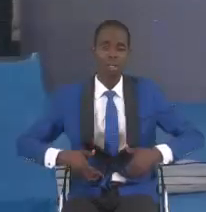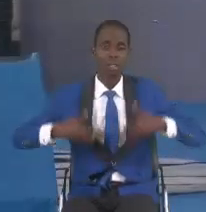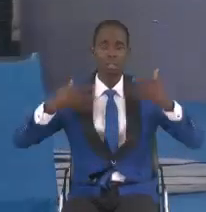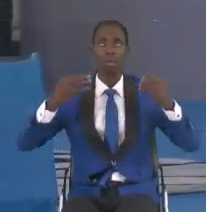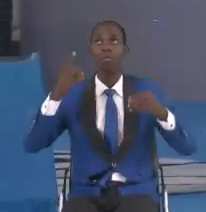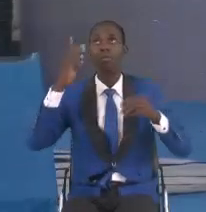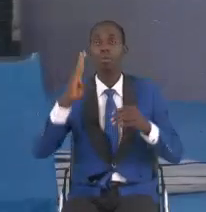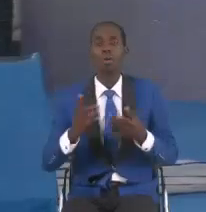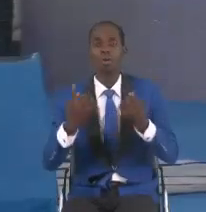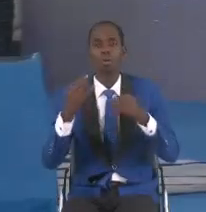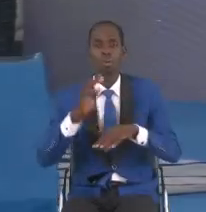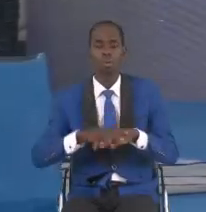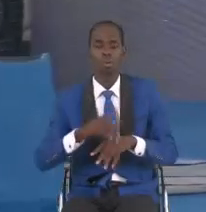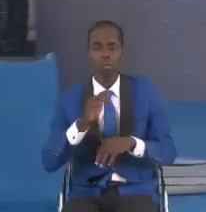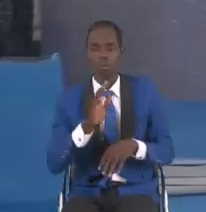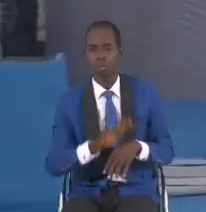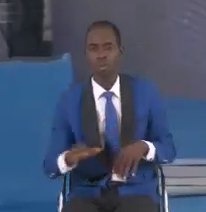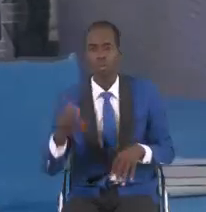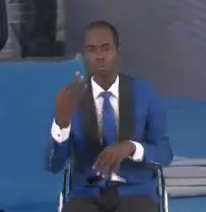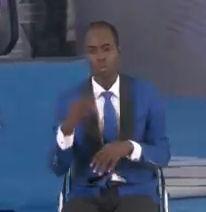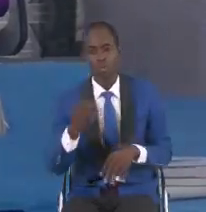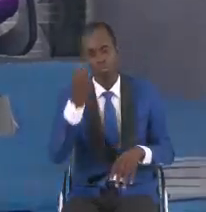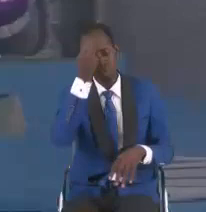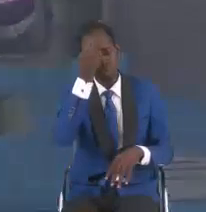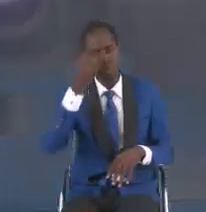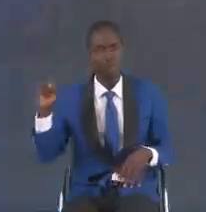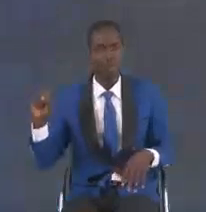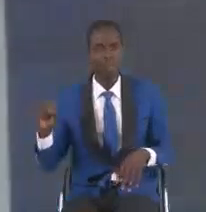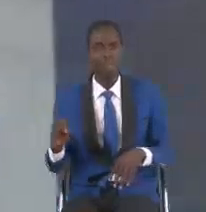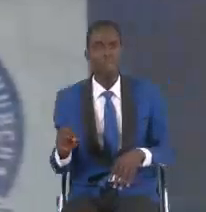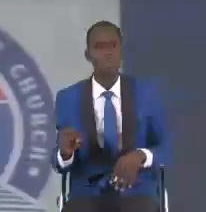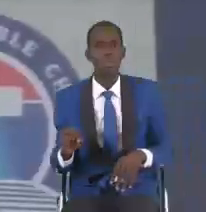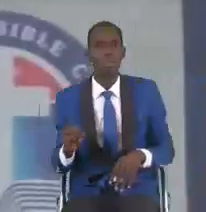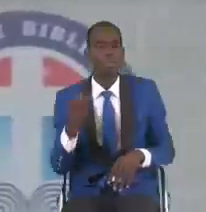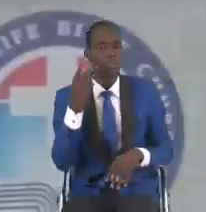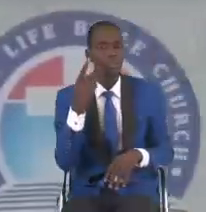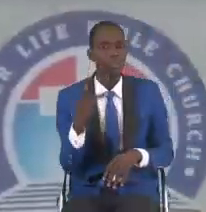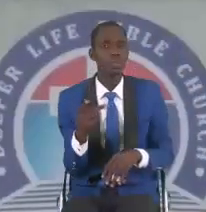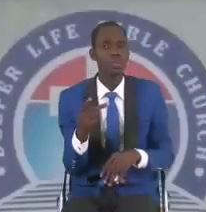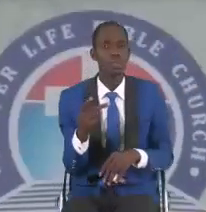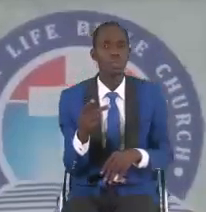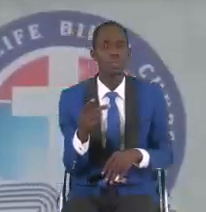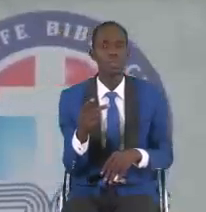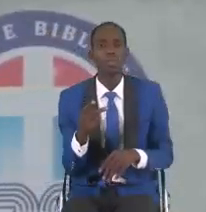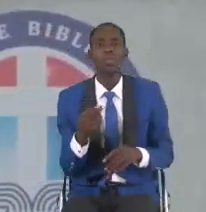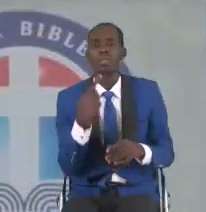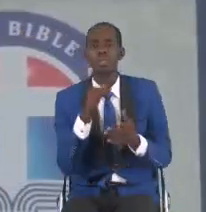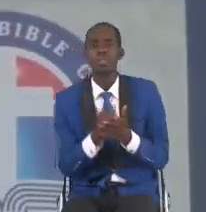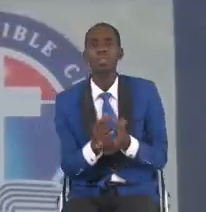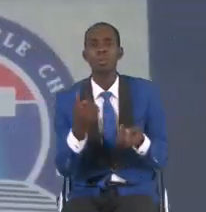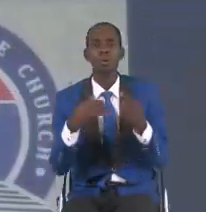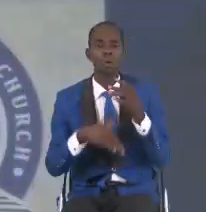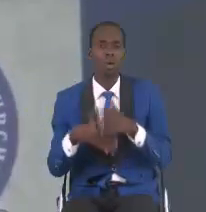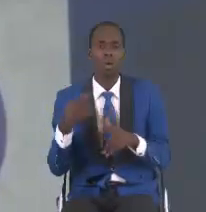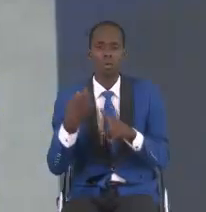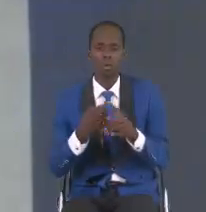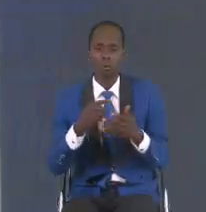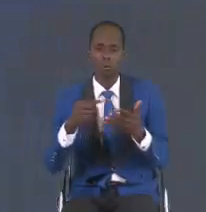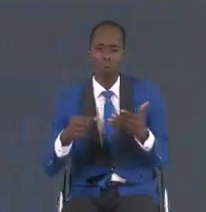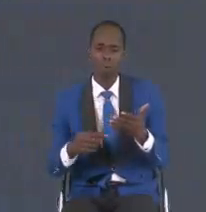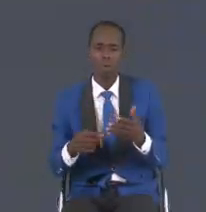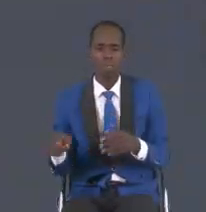the children of disobedience. Revelation chapter 18 verse 4 says, come out from among them and be